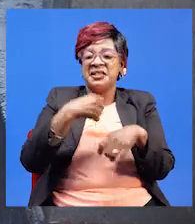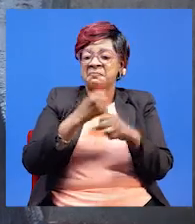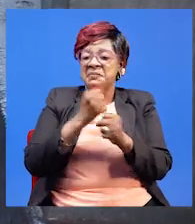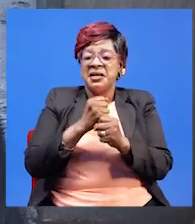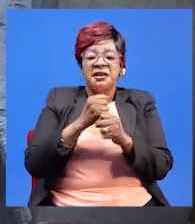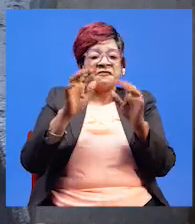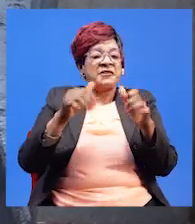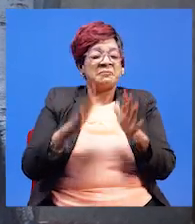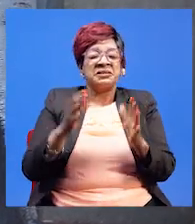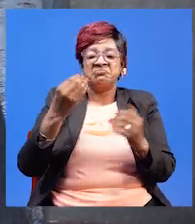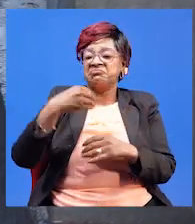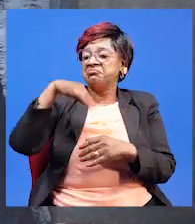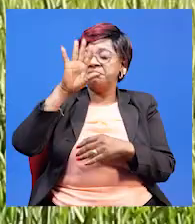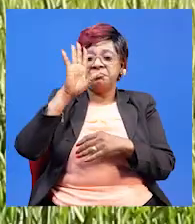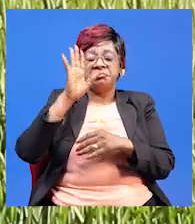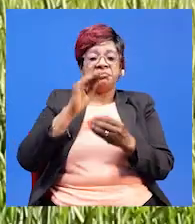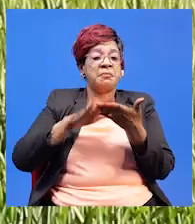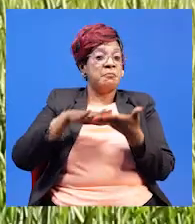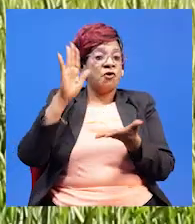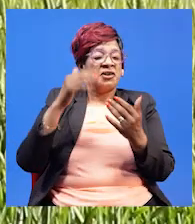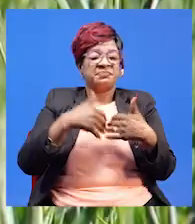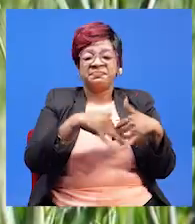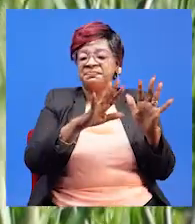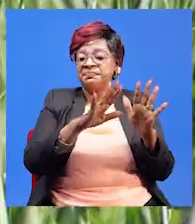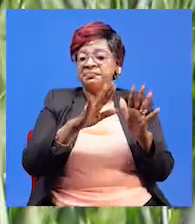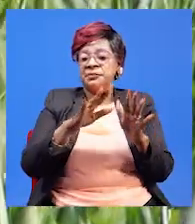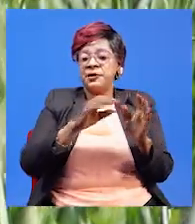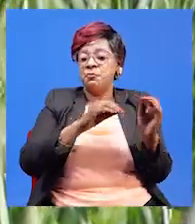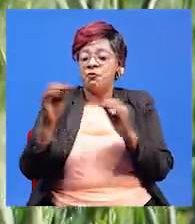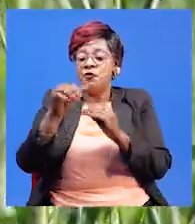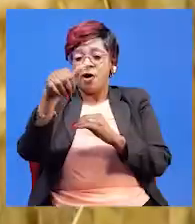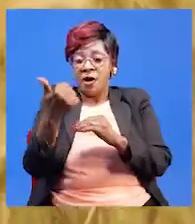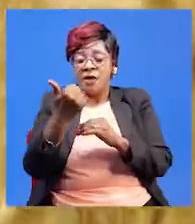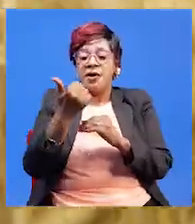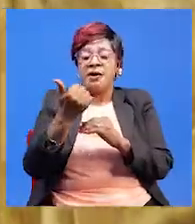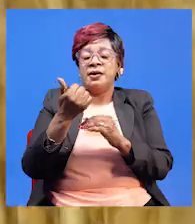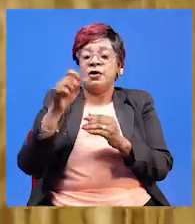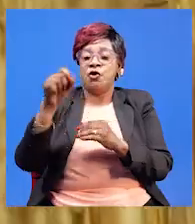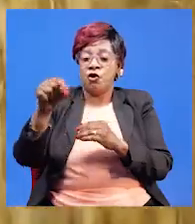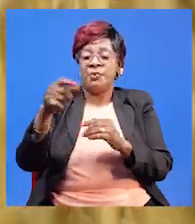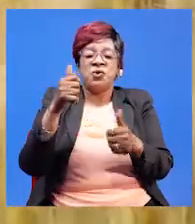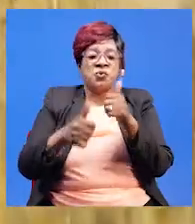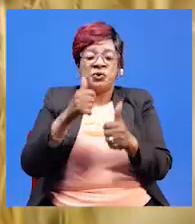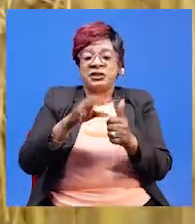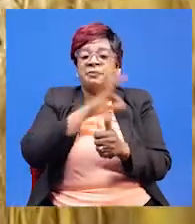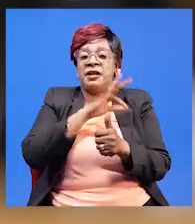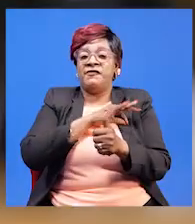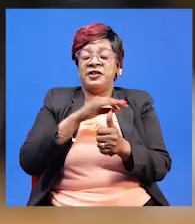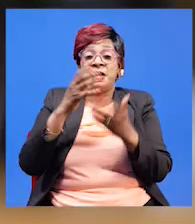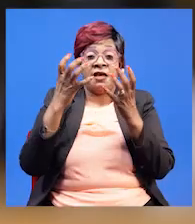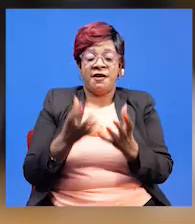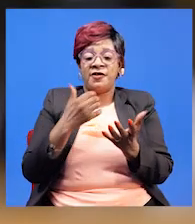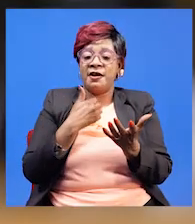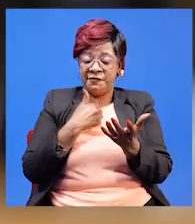discouraged farmers. Many have abandoned wheat for more profitable crops or left farming altogether. The